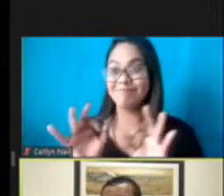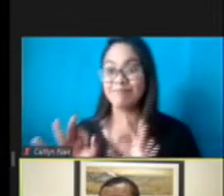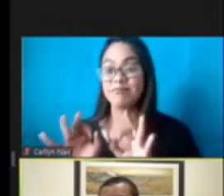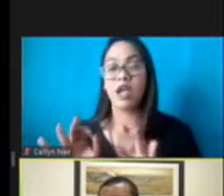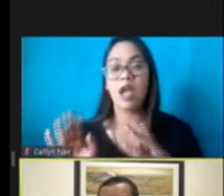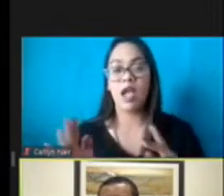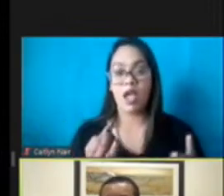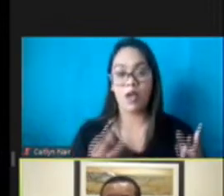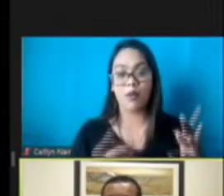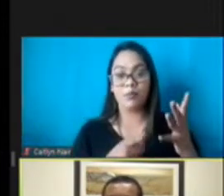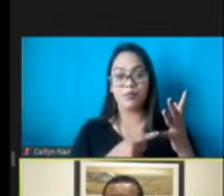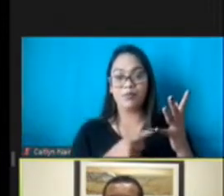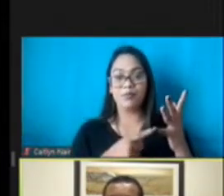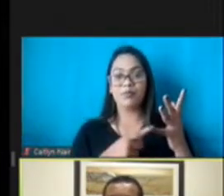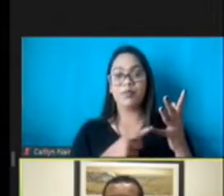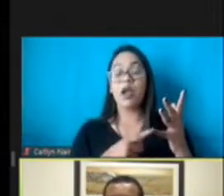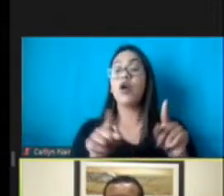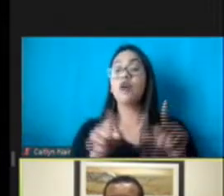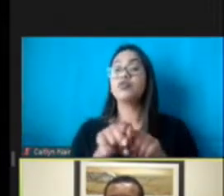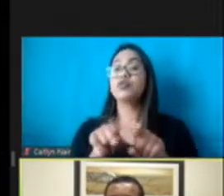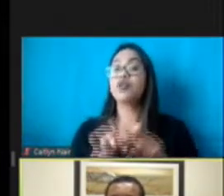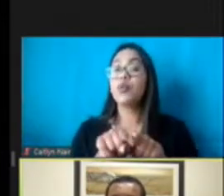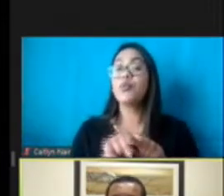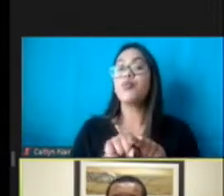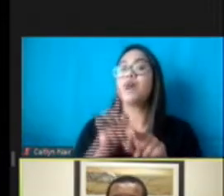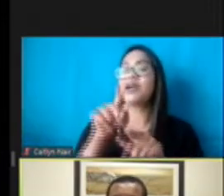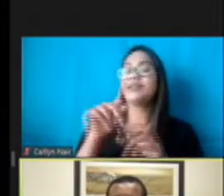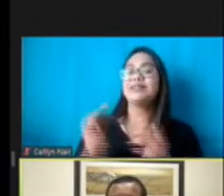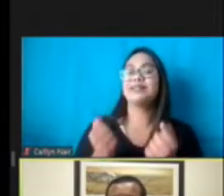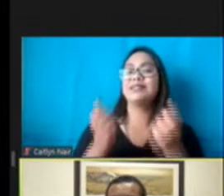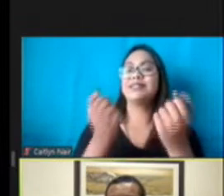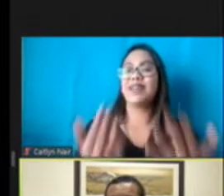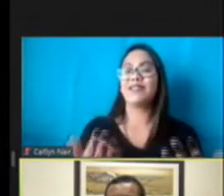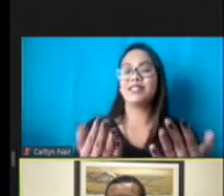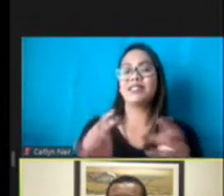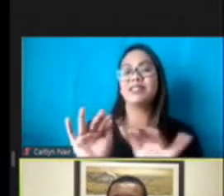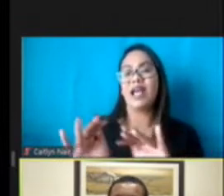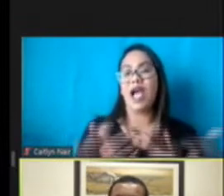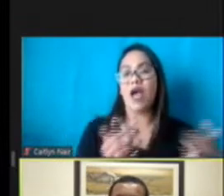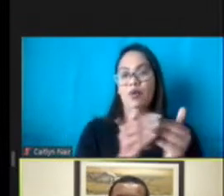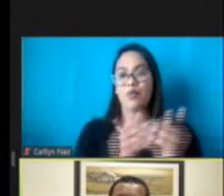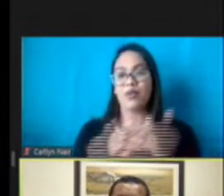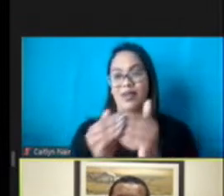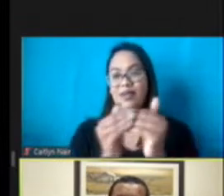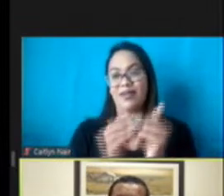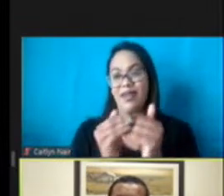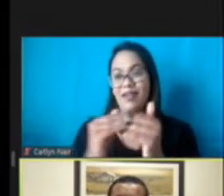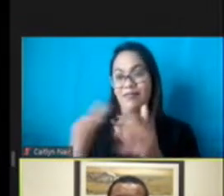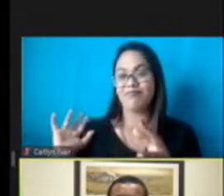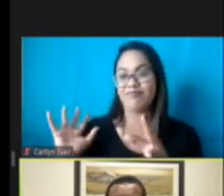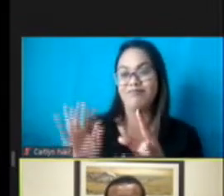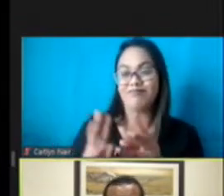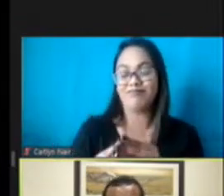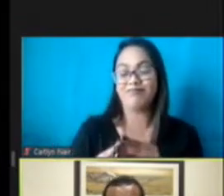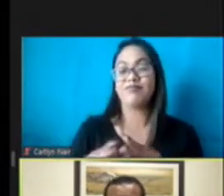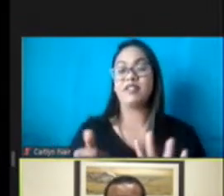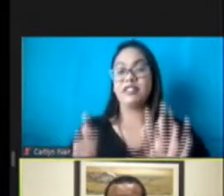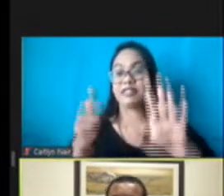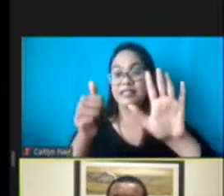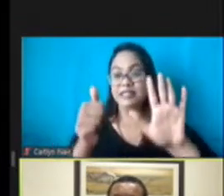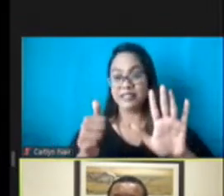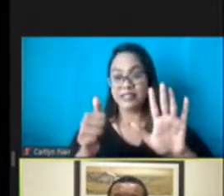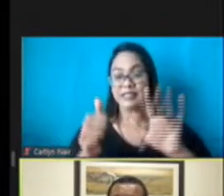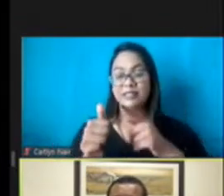maintaining some form of comprehensive service through all of this. And then looking after the healthcare workers. And just on the healthcare workers, I think the point was